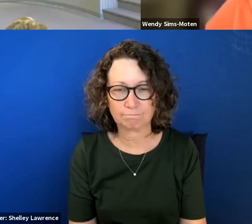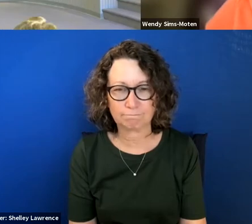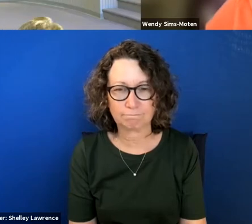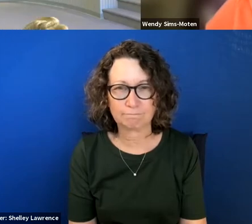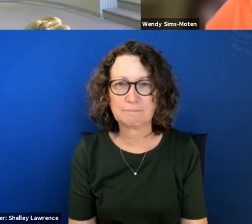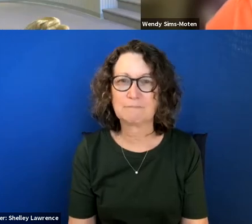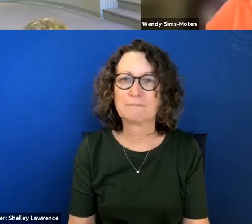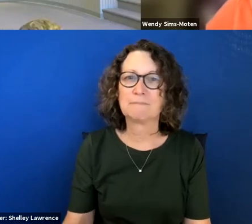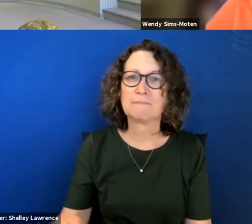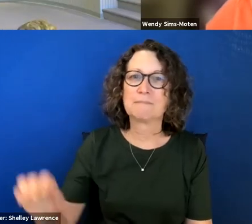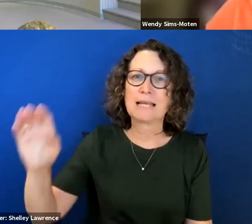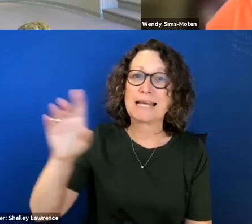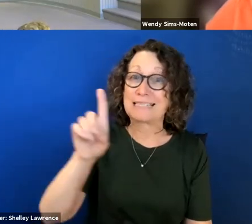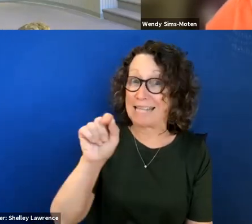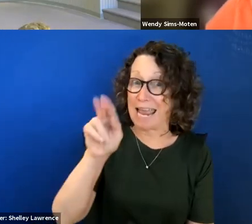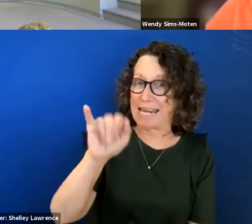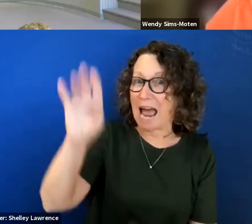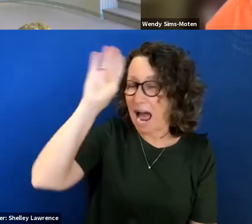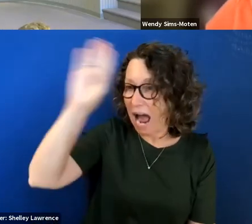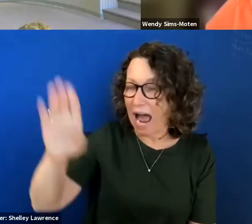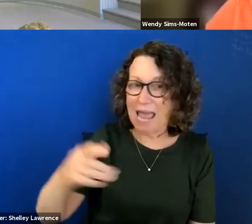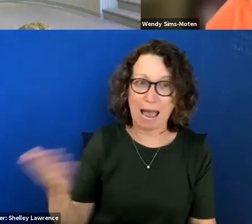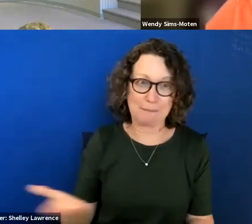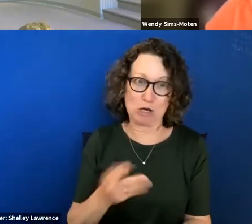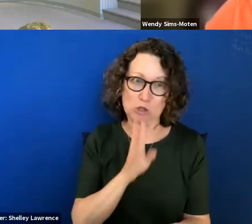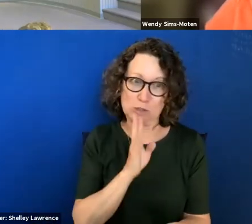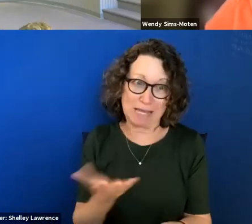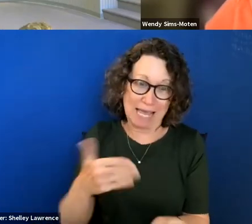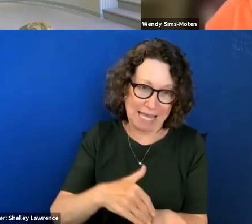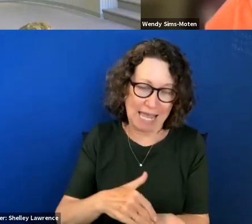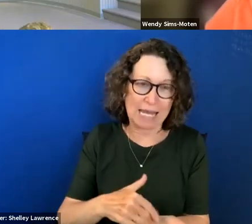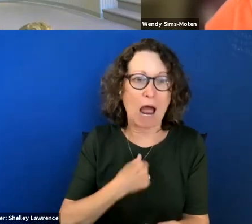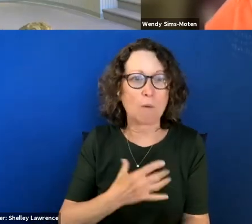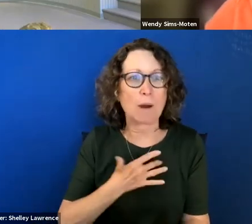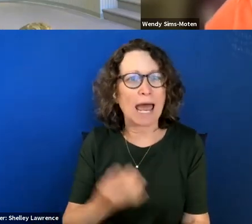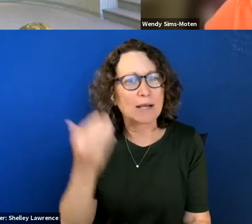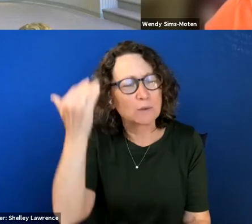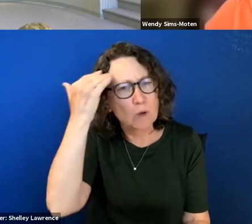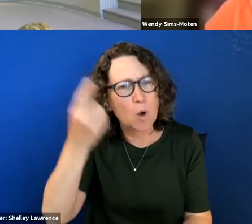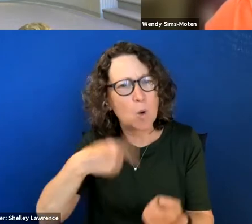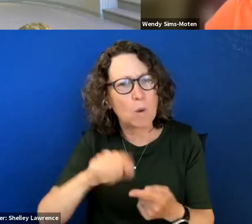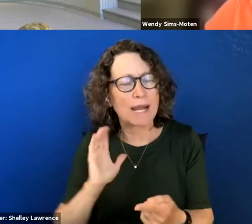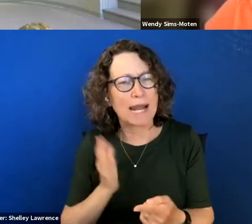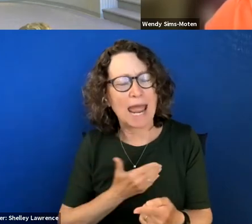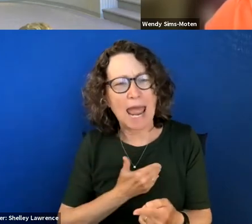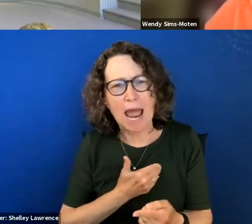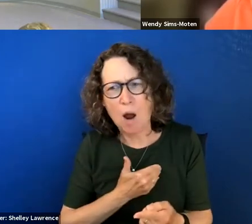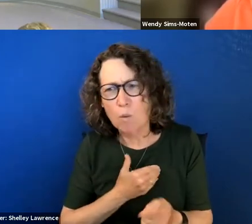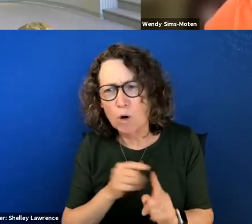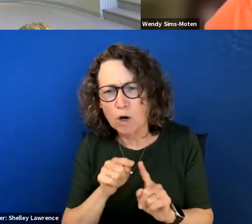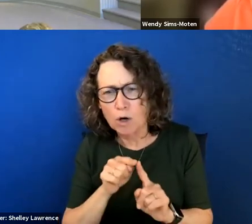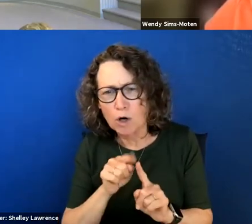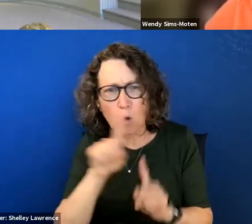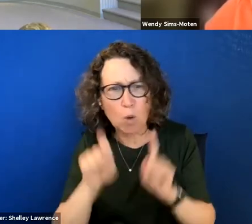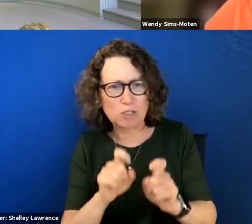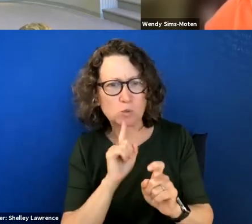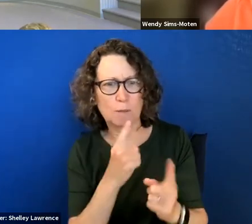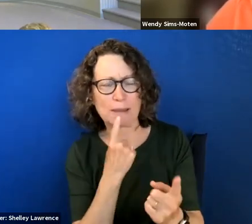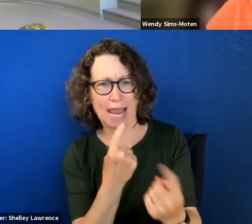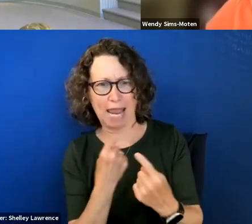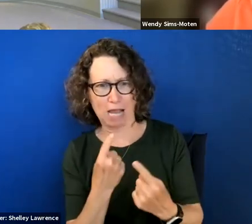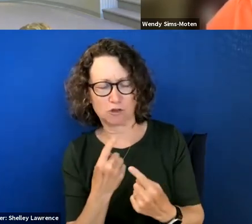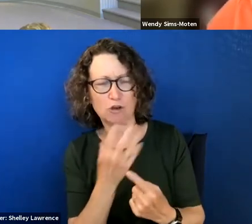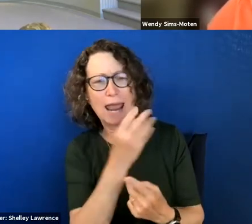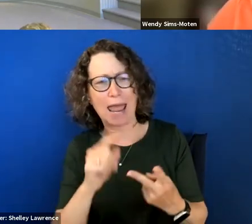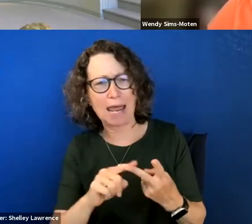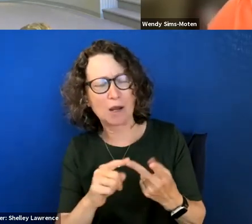Hi, I'm here to speak again. And I would like to know when our questions are going to be answered. And also